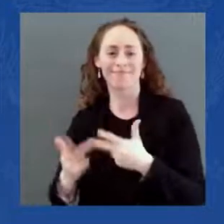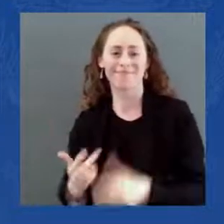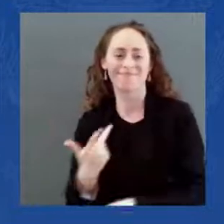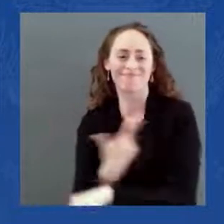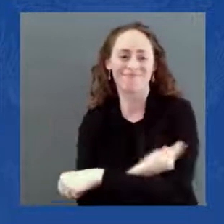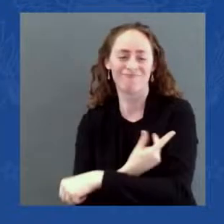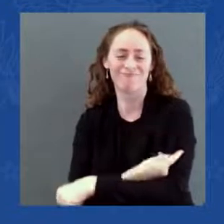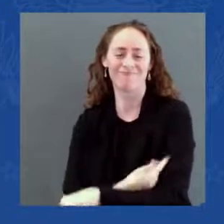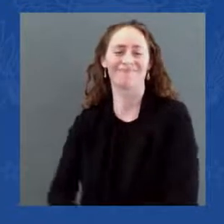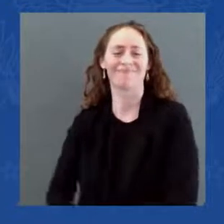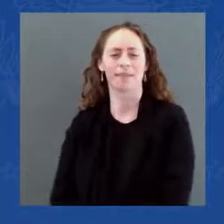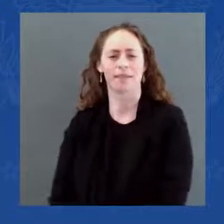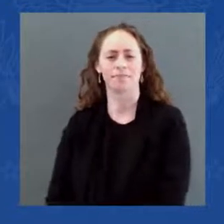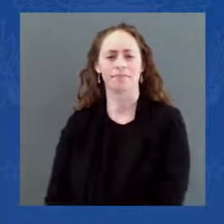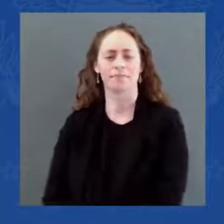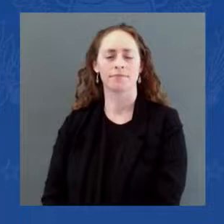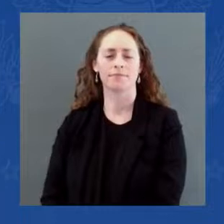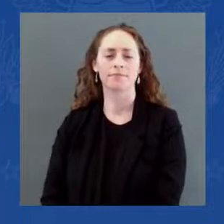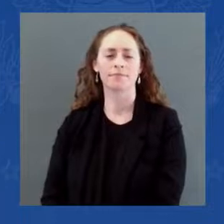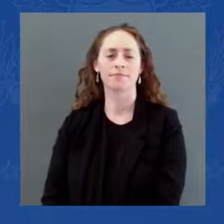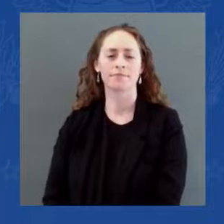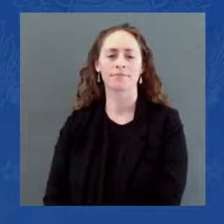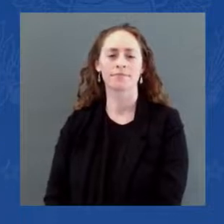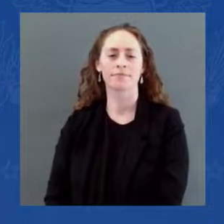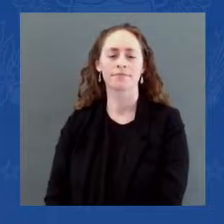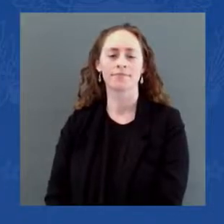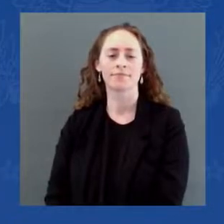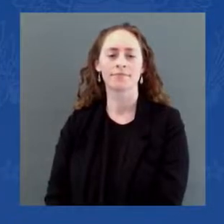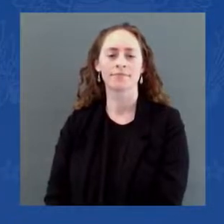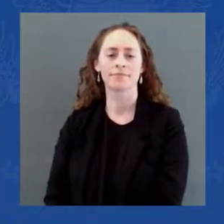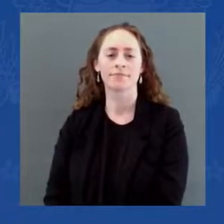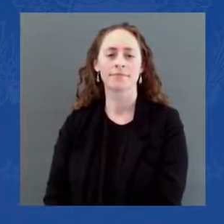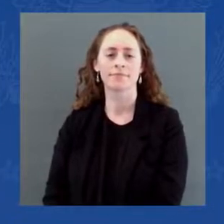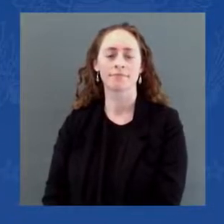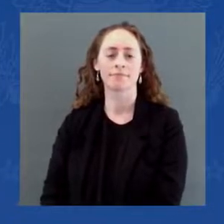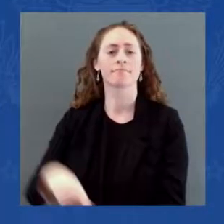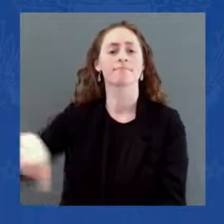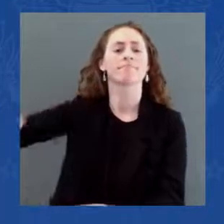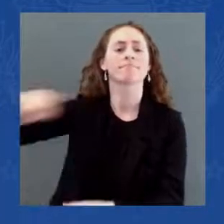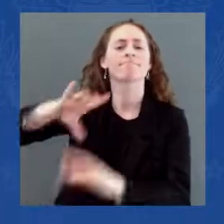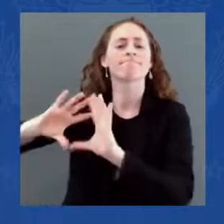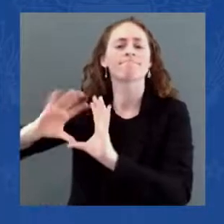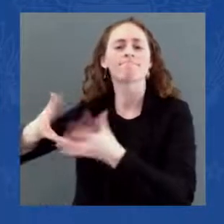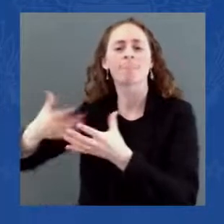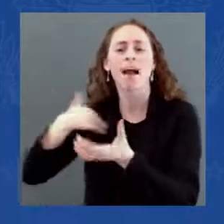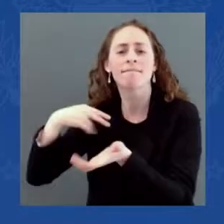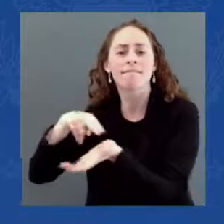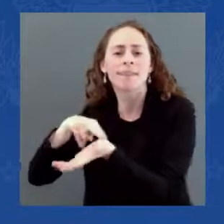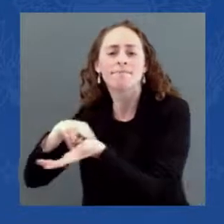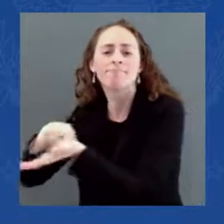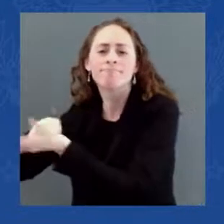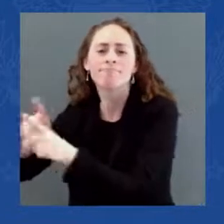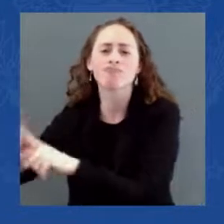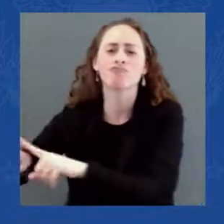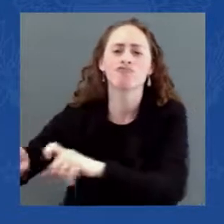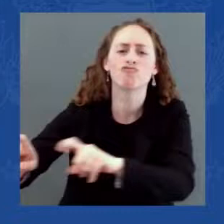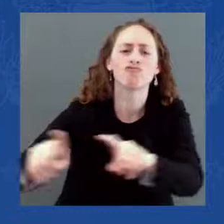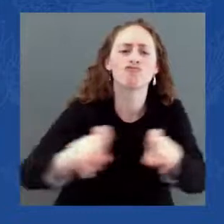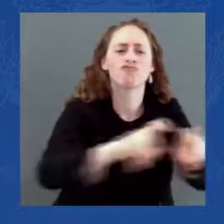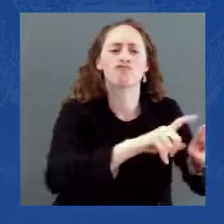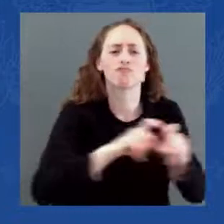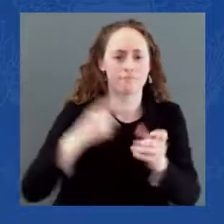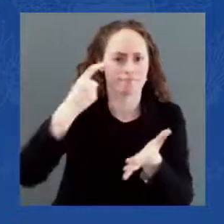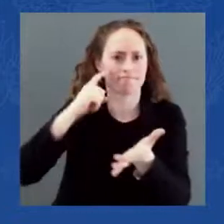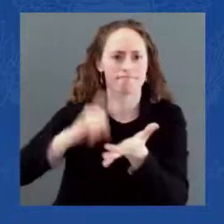and national strategy, and he said there's some evidence in one poll, I won't mention it because I'm not positive of the